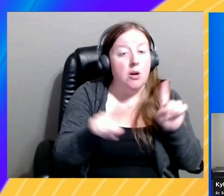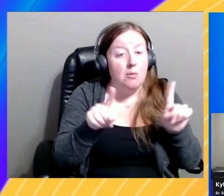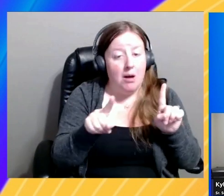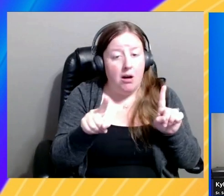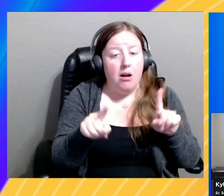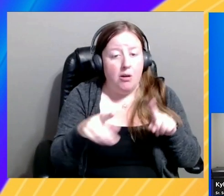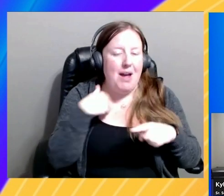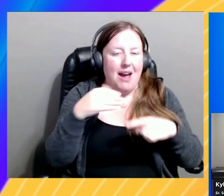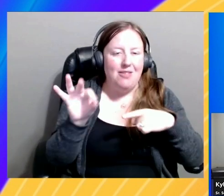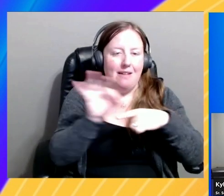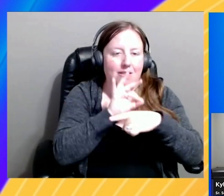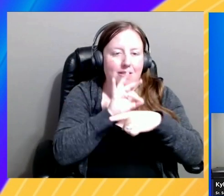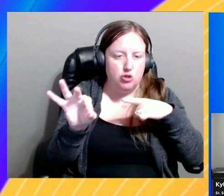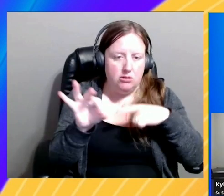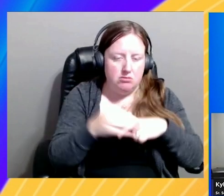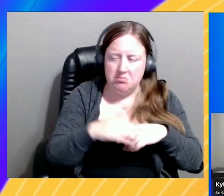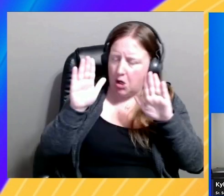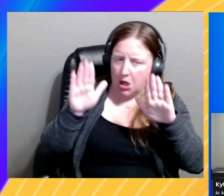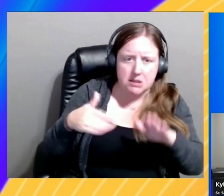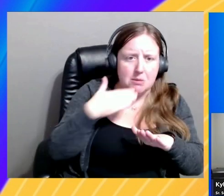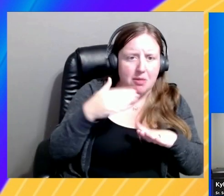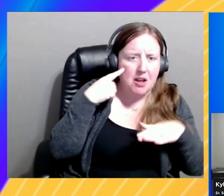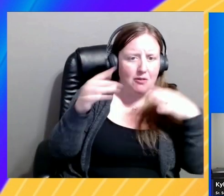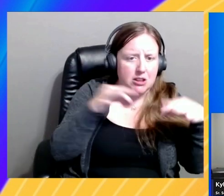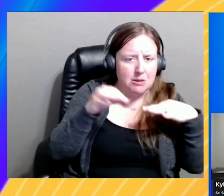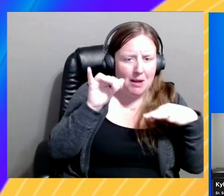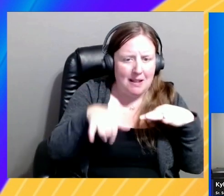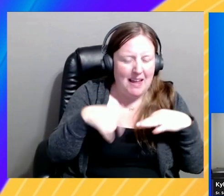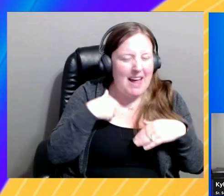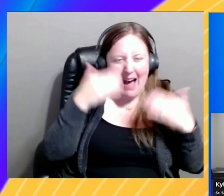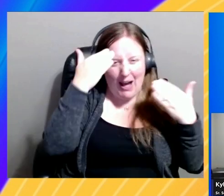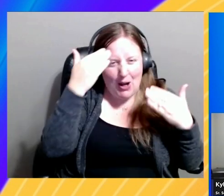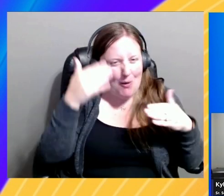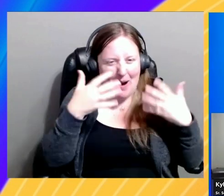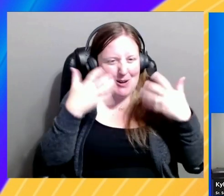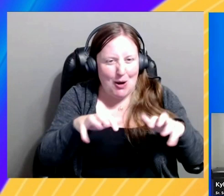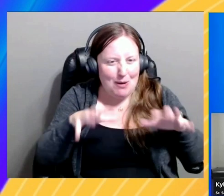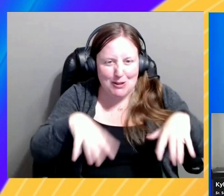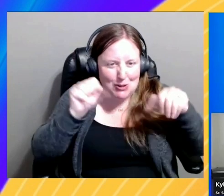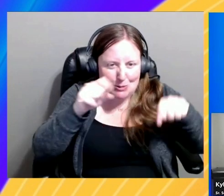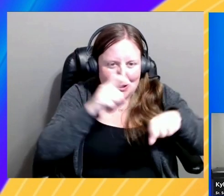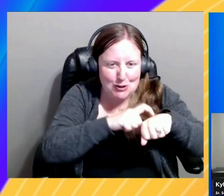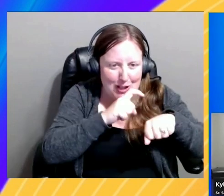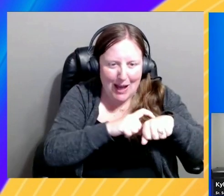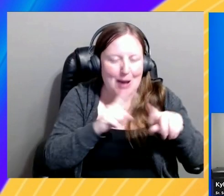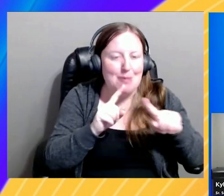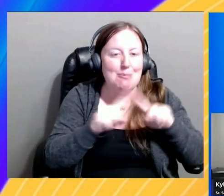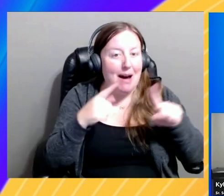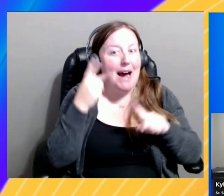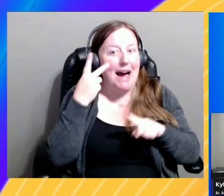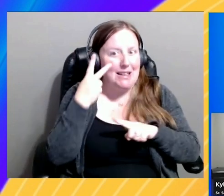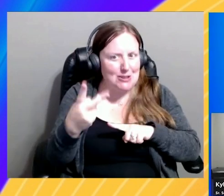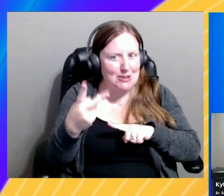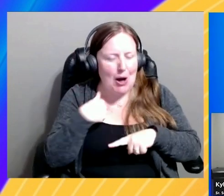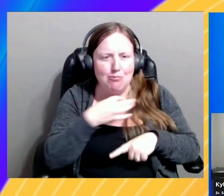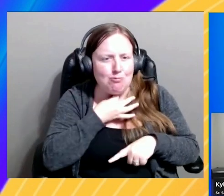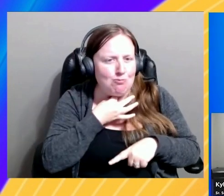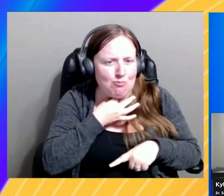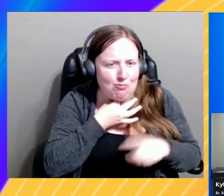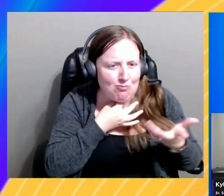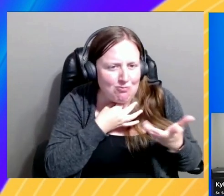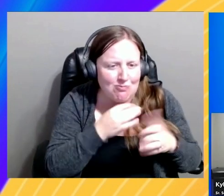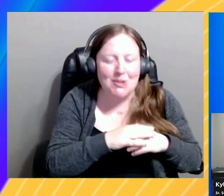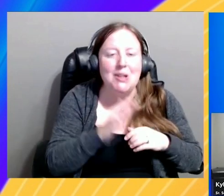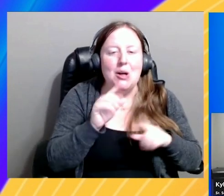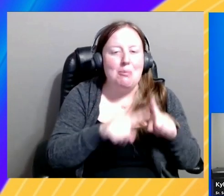too. Awesome. Thank you for explaining. I know I don't want to take too much time about that, but I saw it and I had to ask about it. But I know it's not the coolest